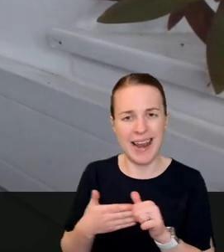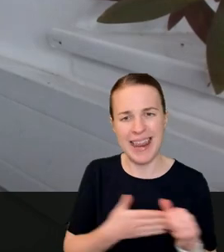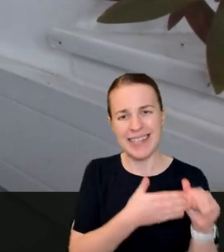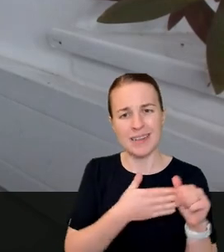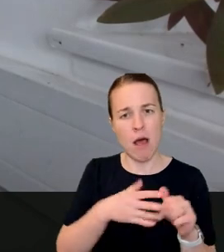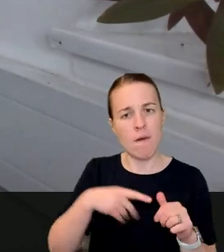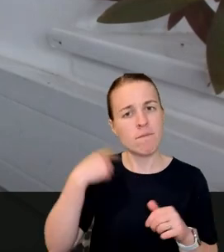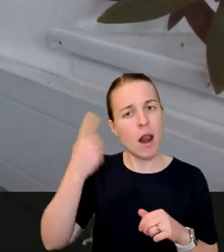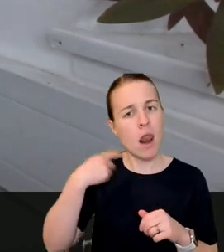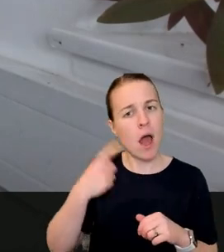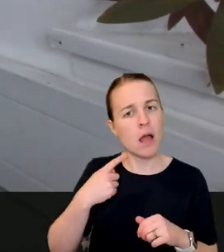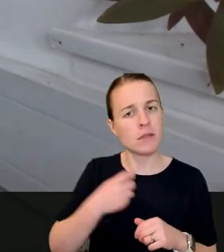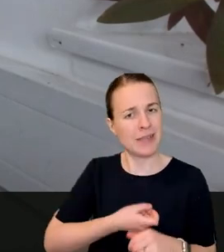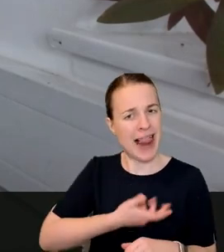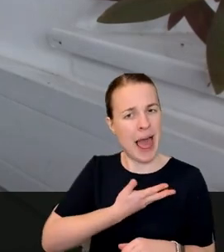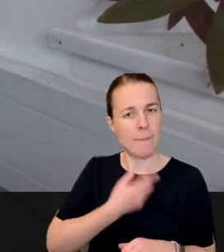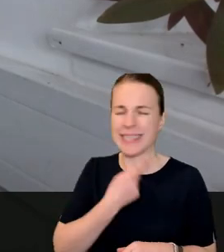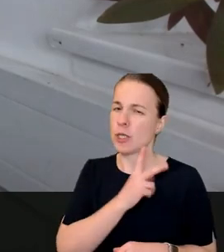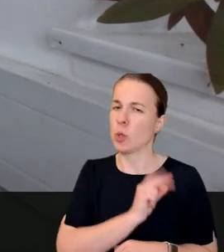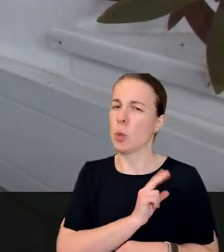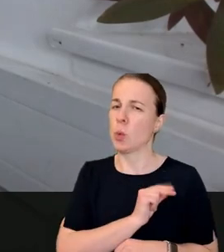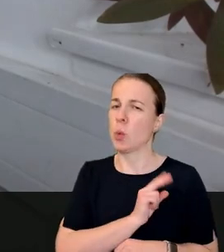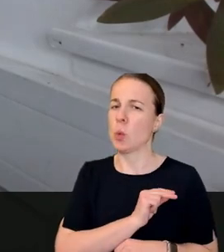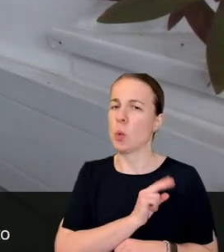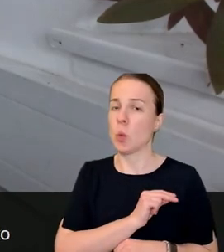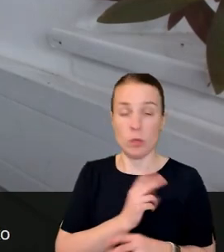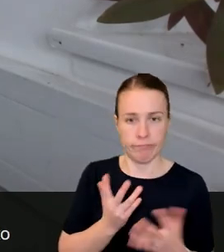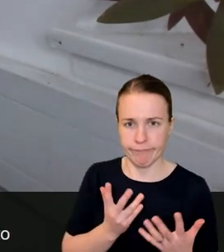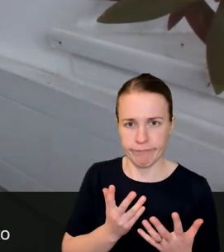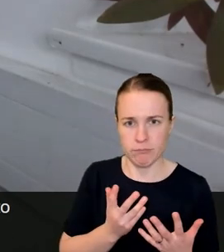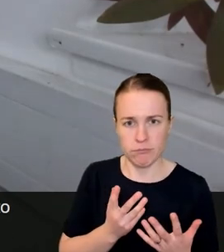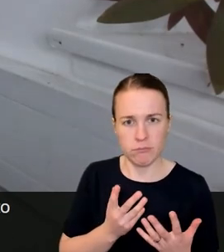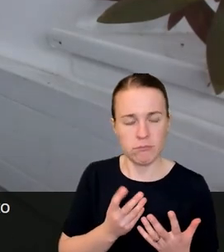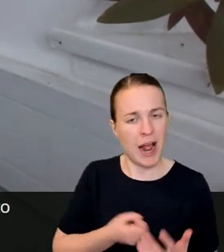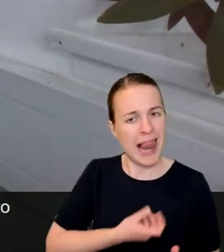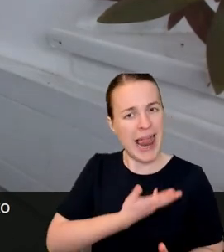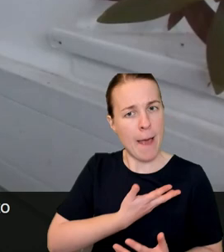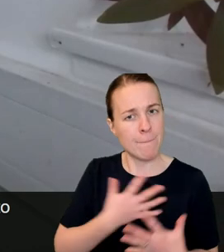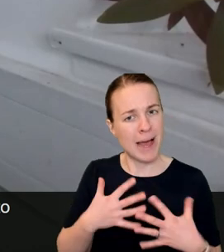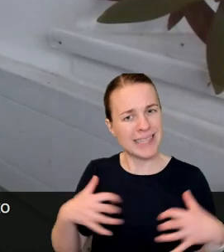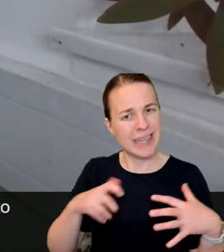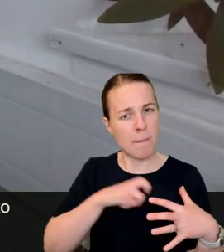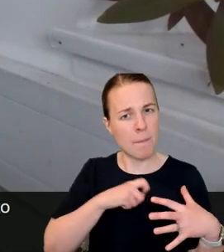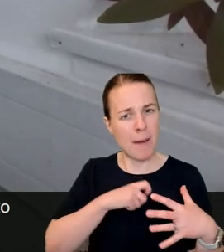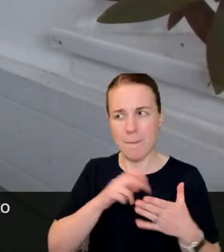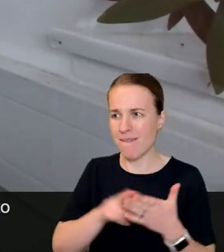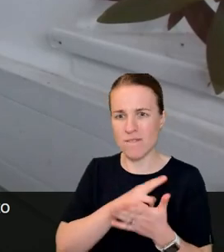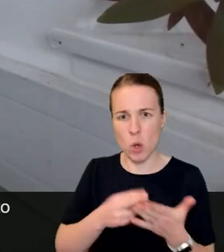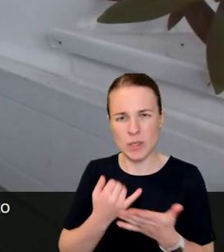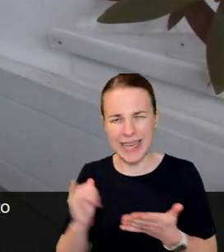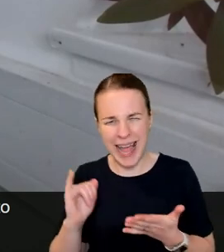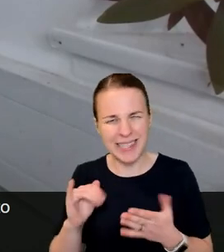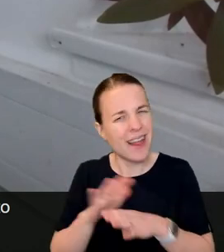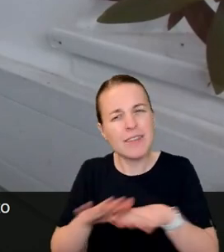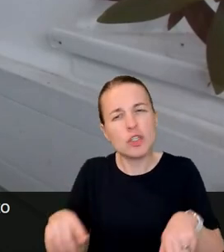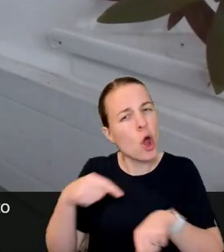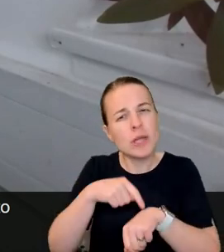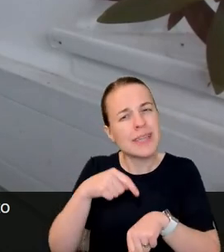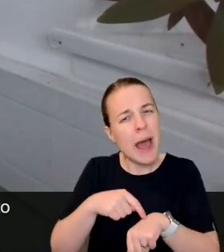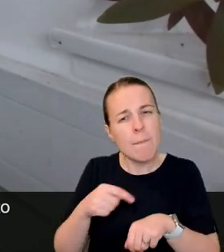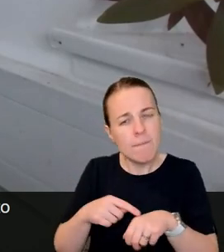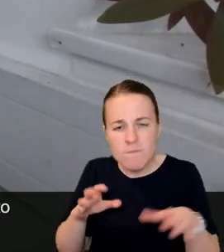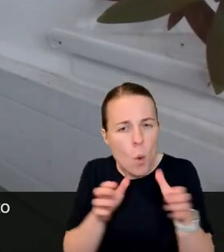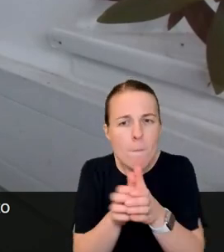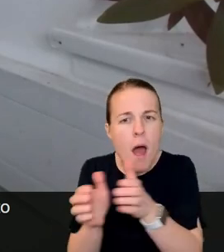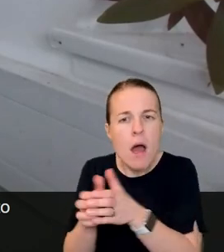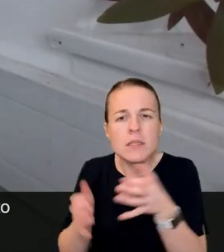to me, no, no. And then all the Labour Assembly members voted against this. This is not time for party politics. We need to get together. The mayor's